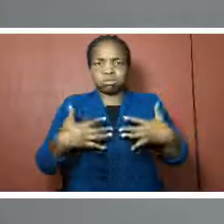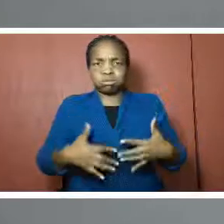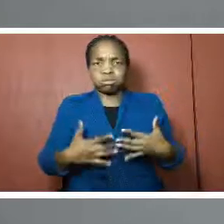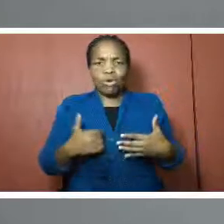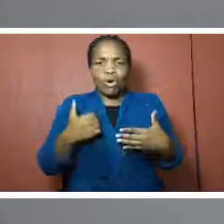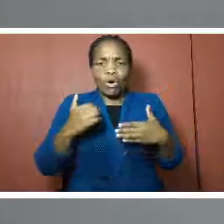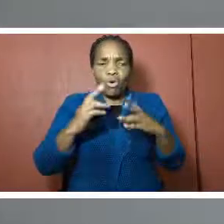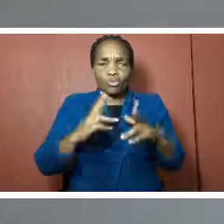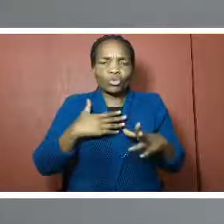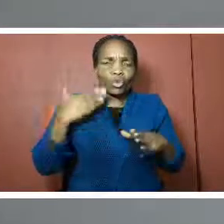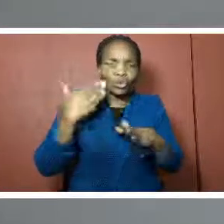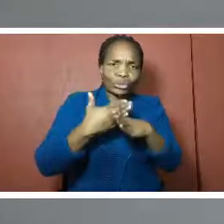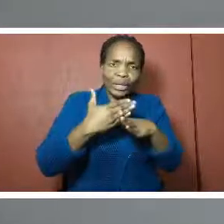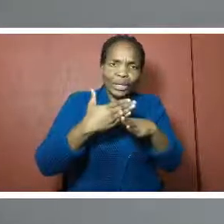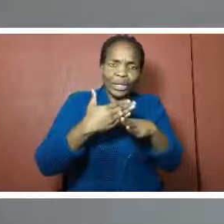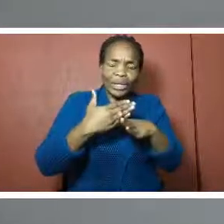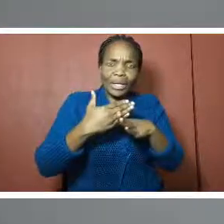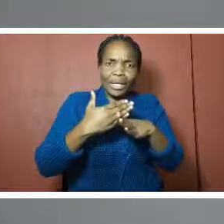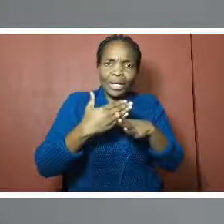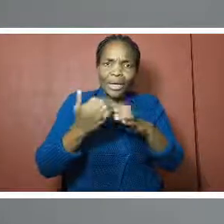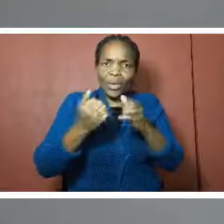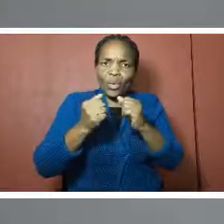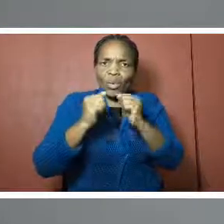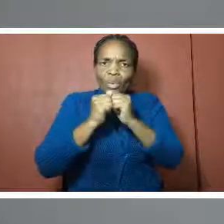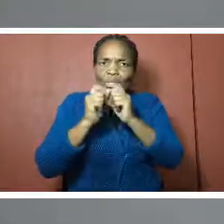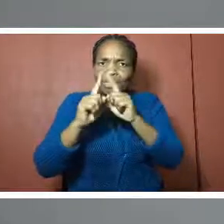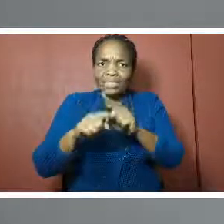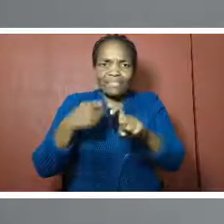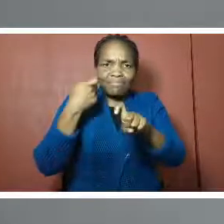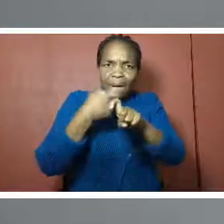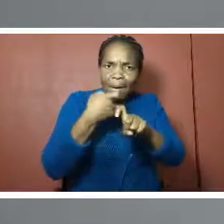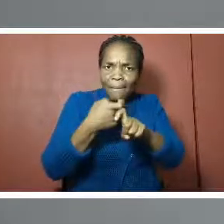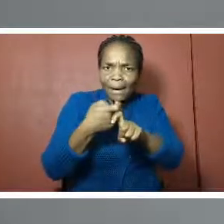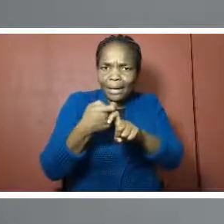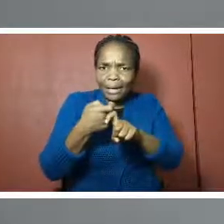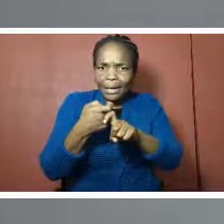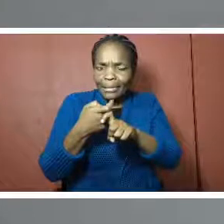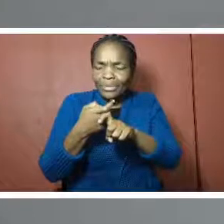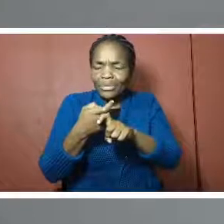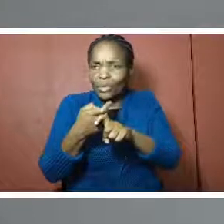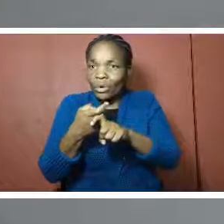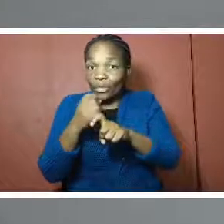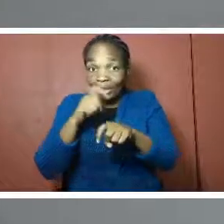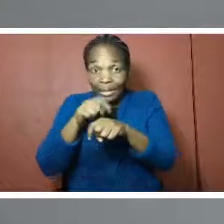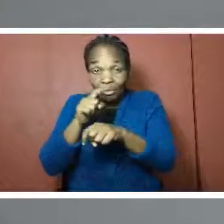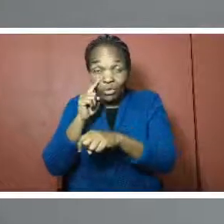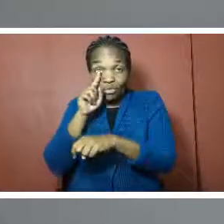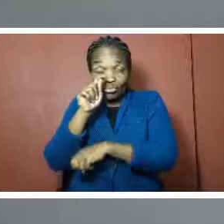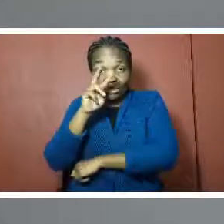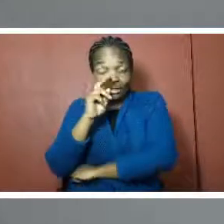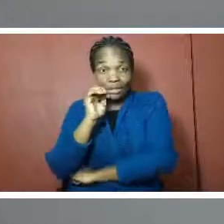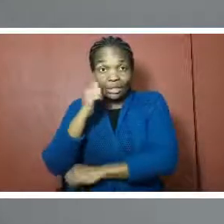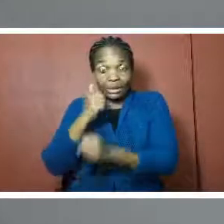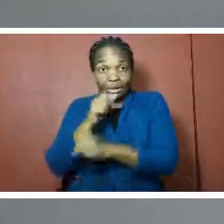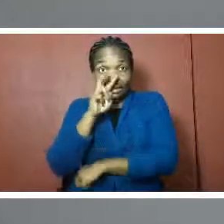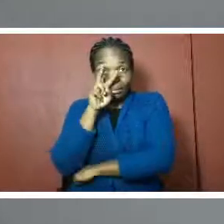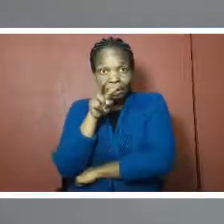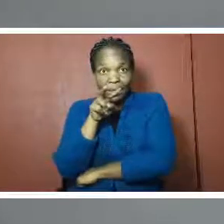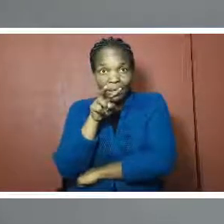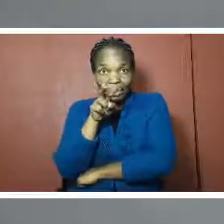and you could get input from this videos when you were watching that stuff. Cool. All right.